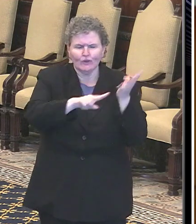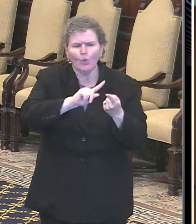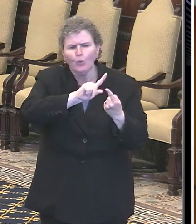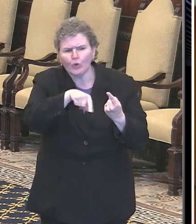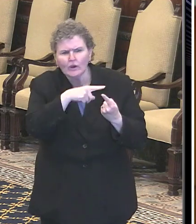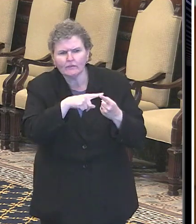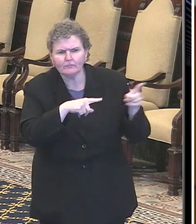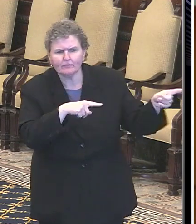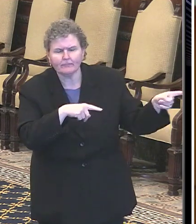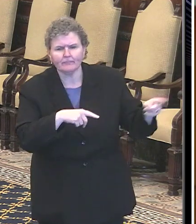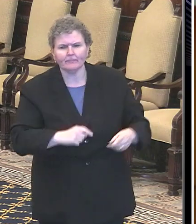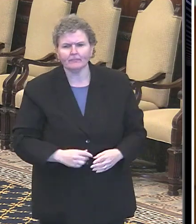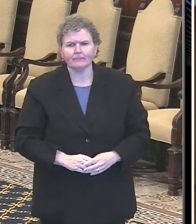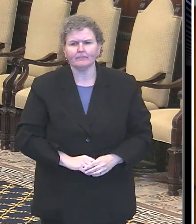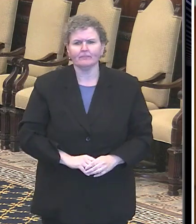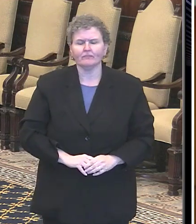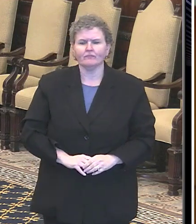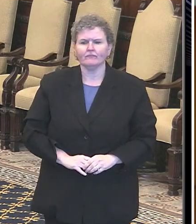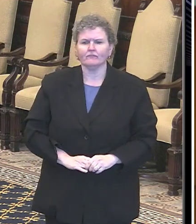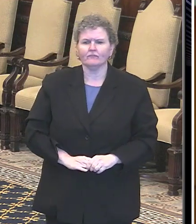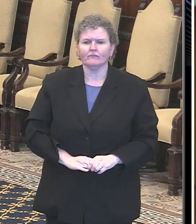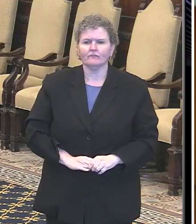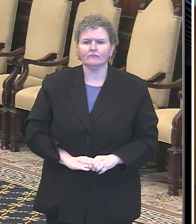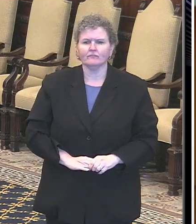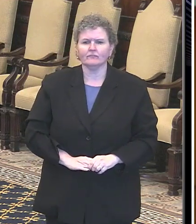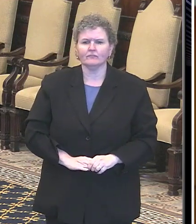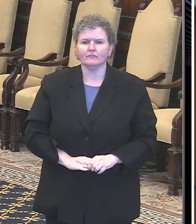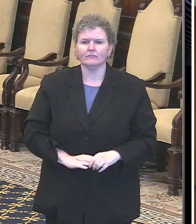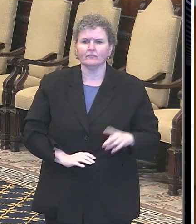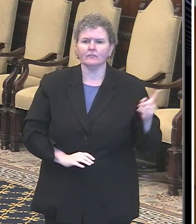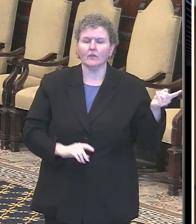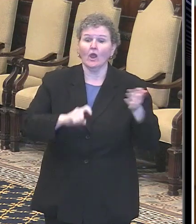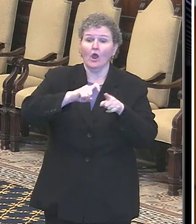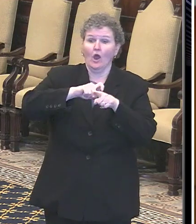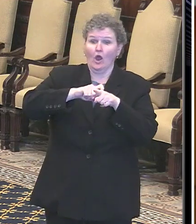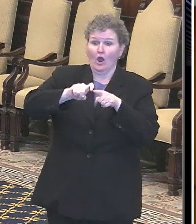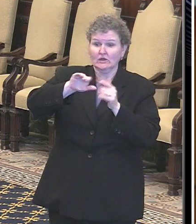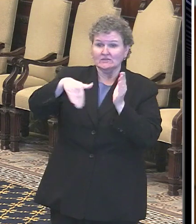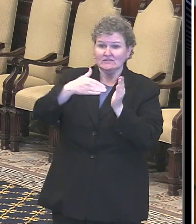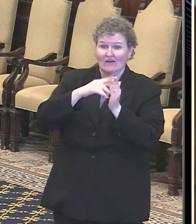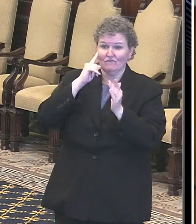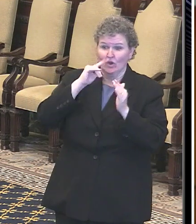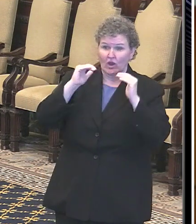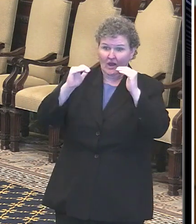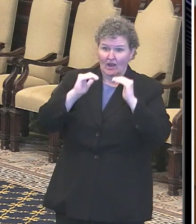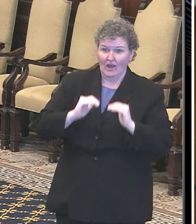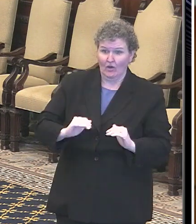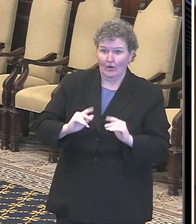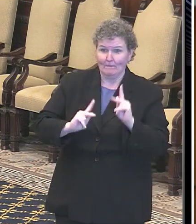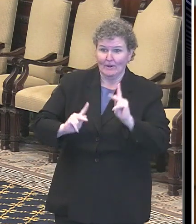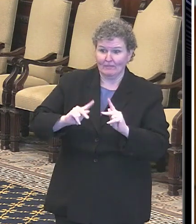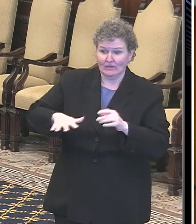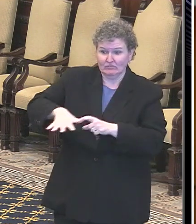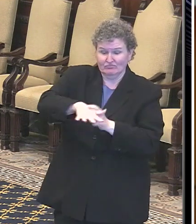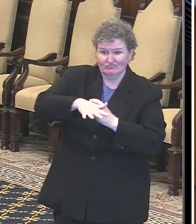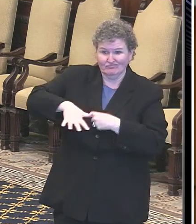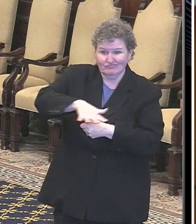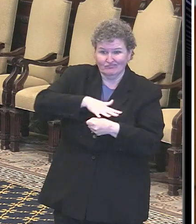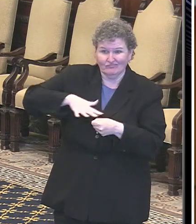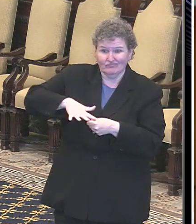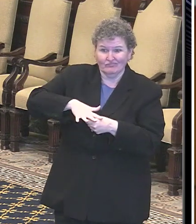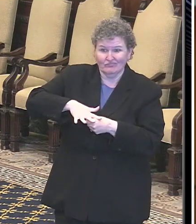sites are in federally qualified health centers. These are health centers that serve underserved populations, people who maybe on Medicaid, people may not have health insurance at